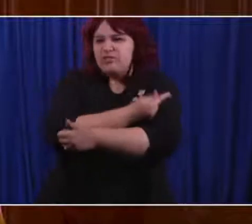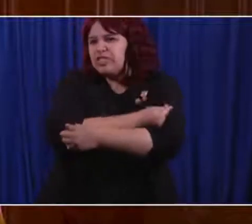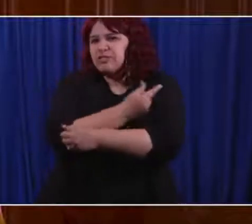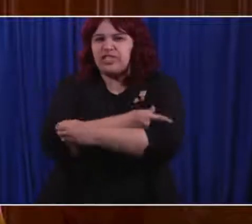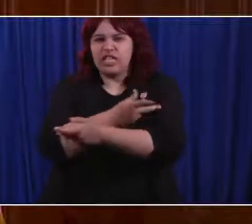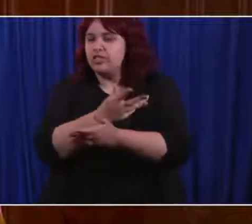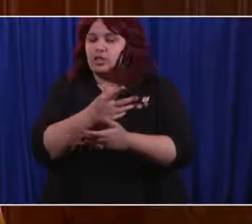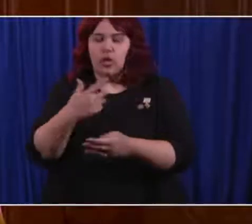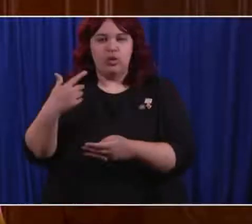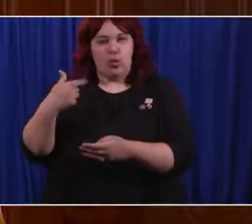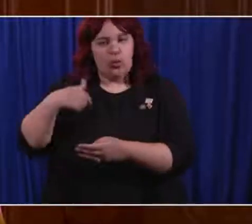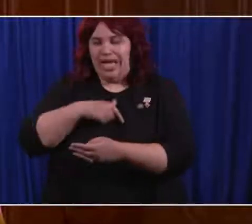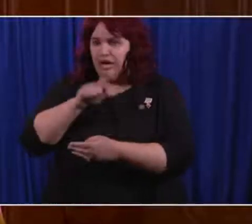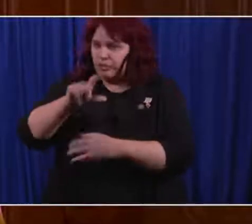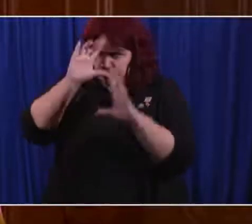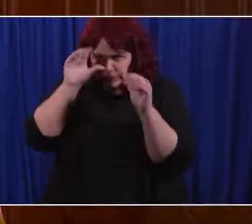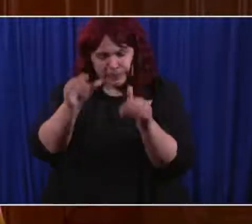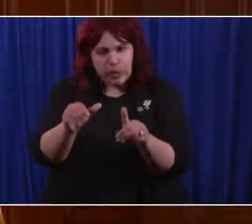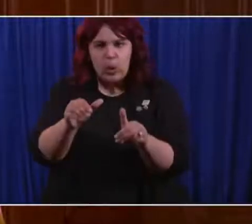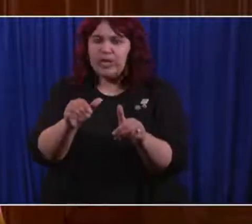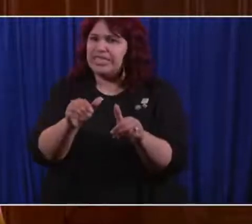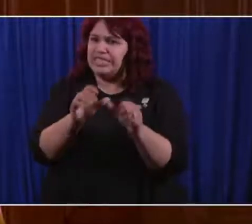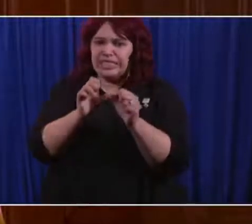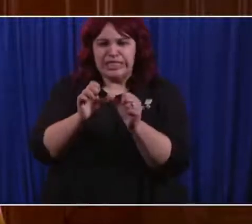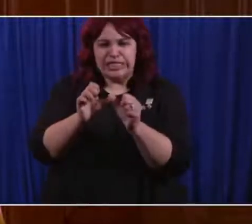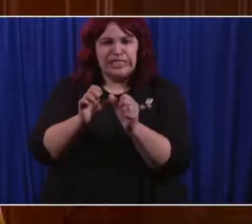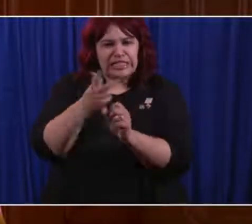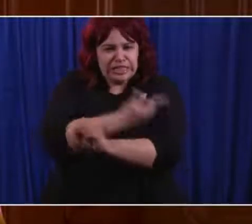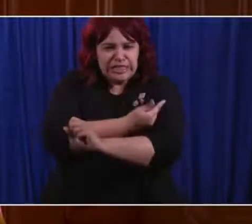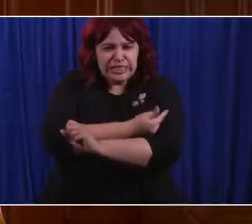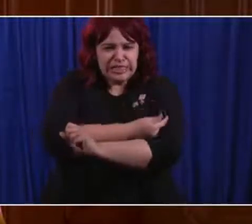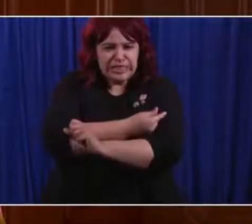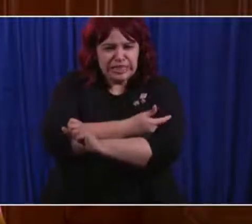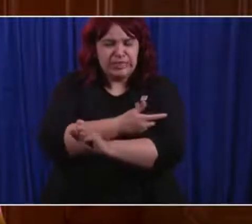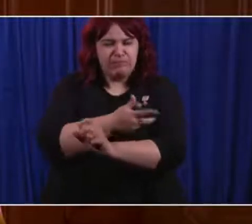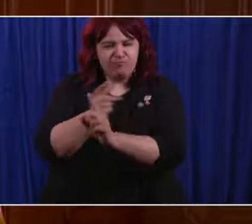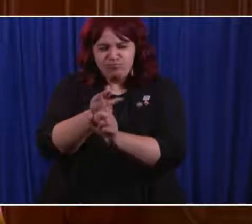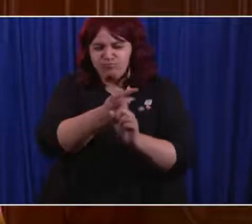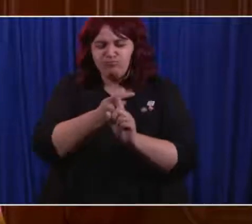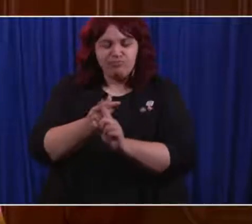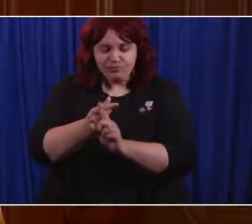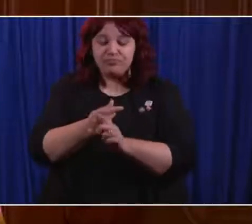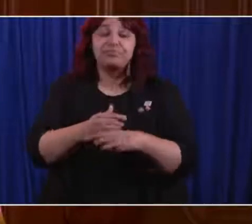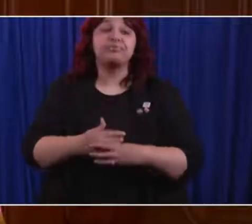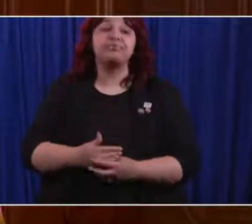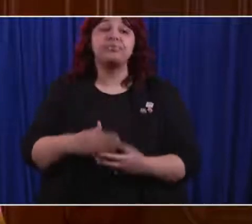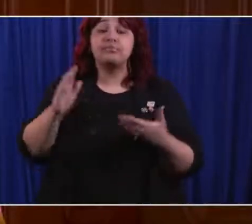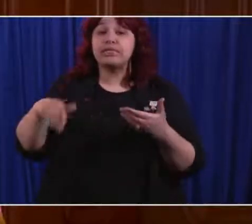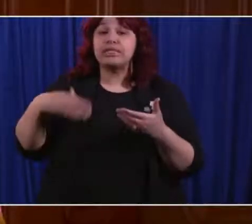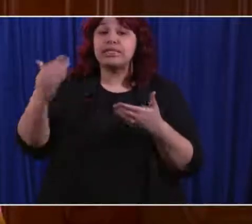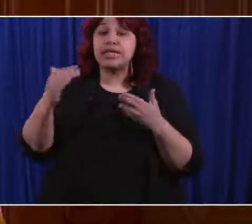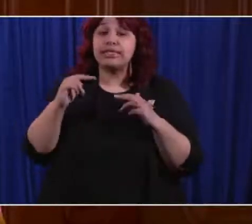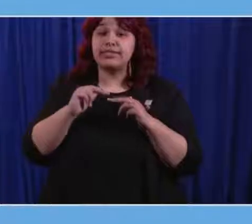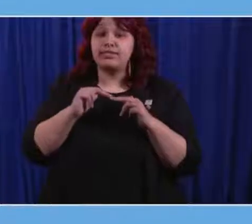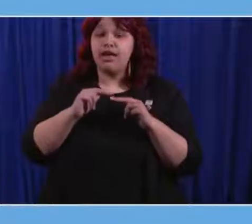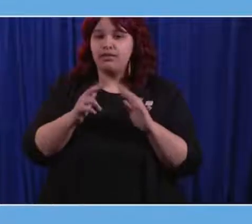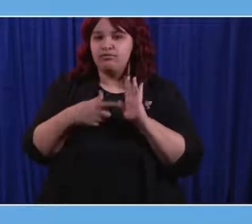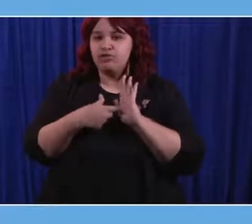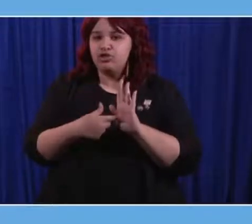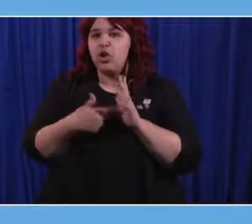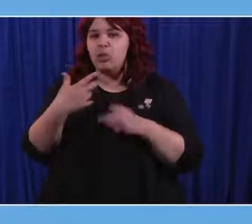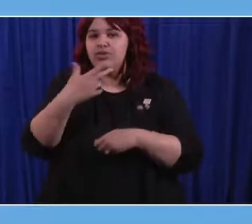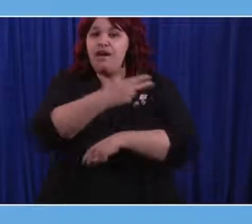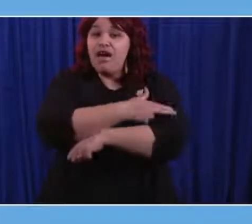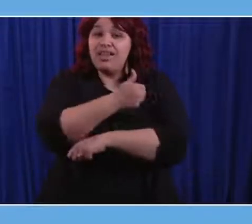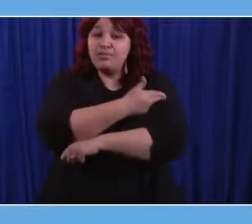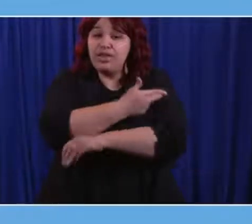keep focusing on that. This next slide has to do with hospitalizations. As you saw, they had been going